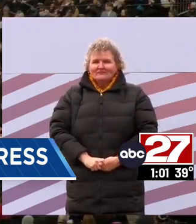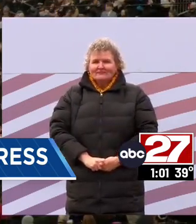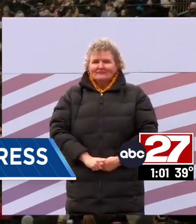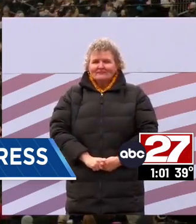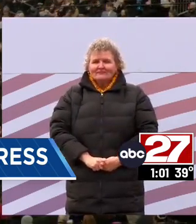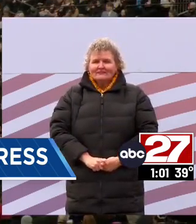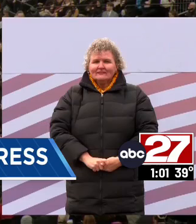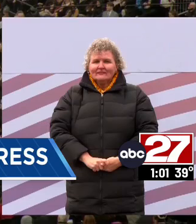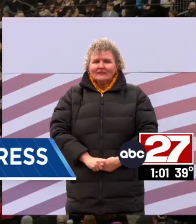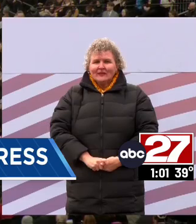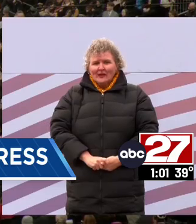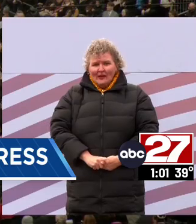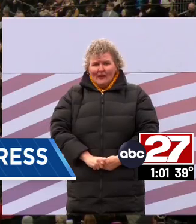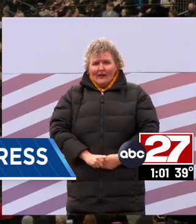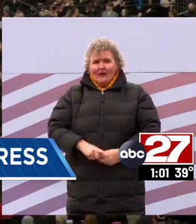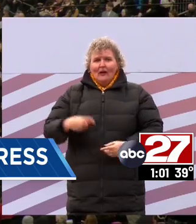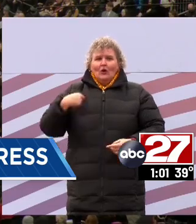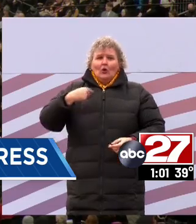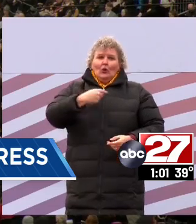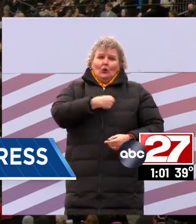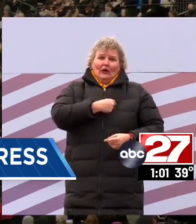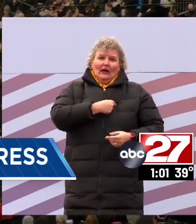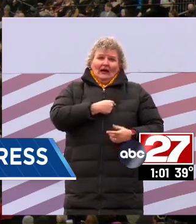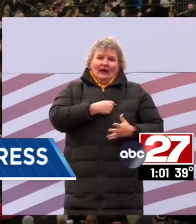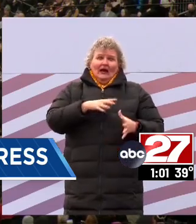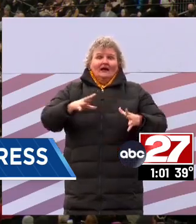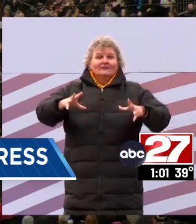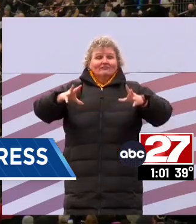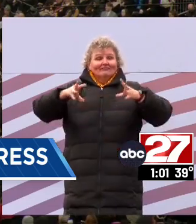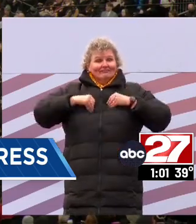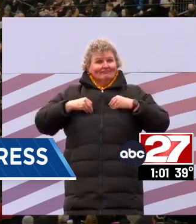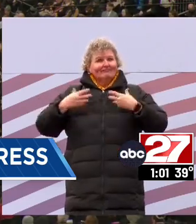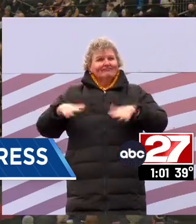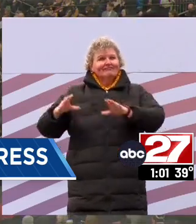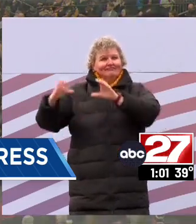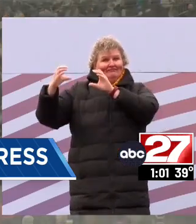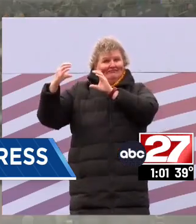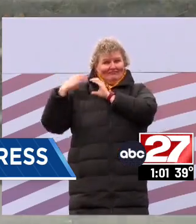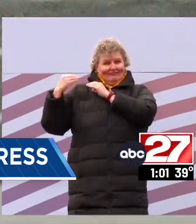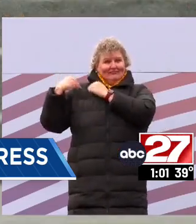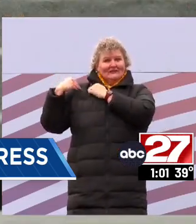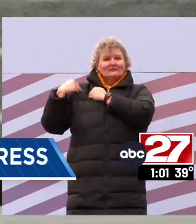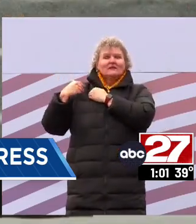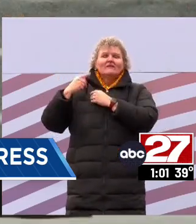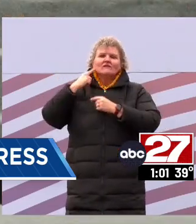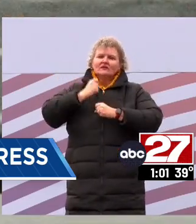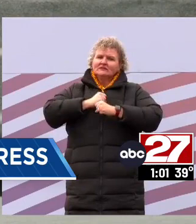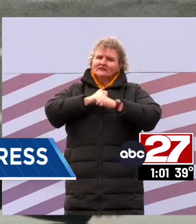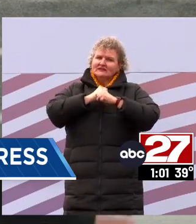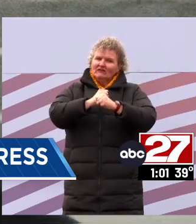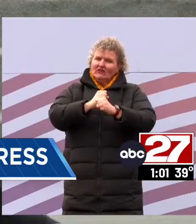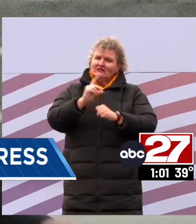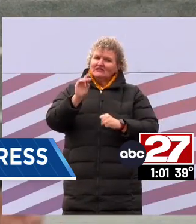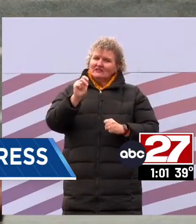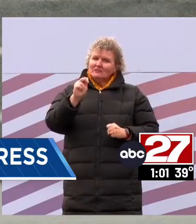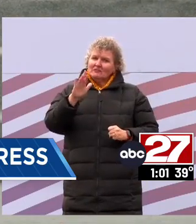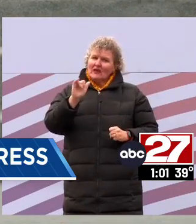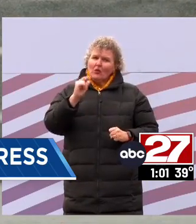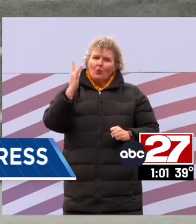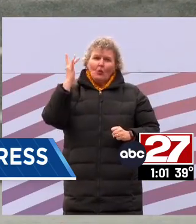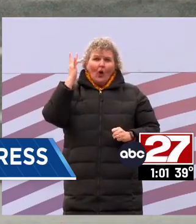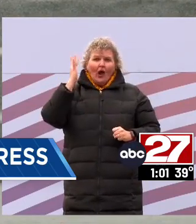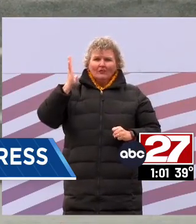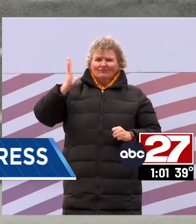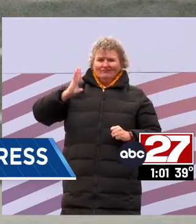And we assume this obligation to defend our democracy not merely to honor the work of our ancestors,